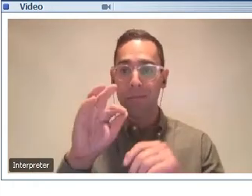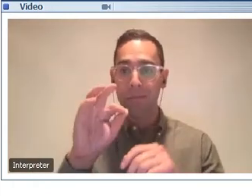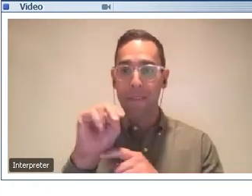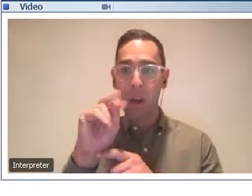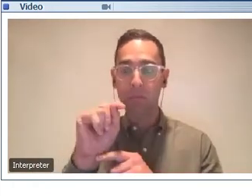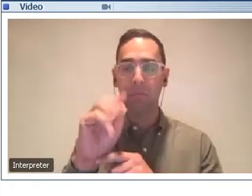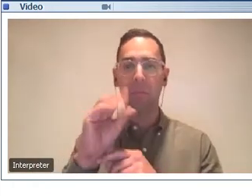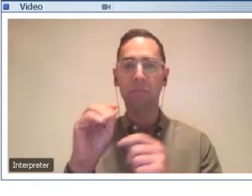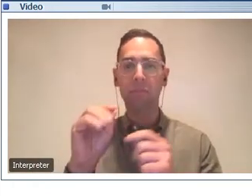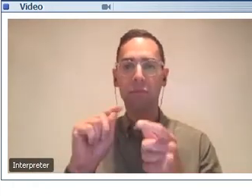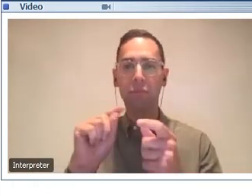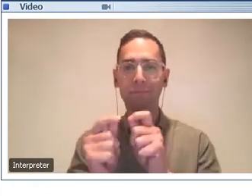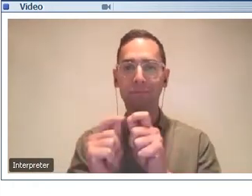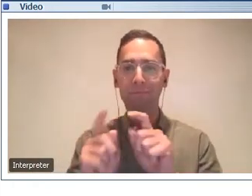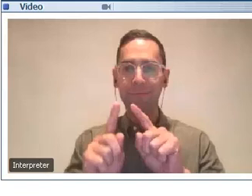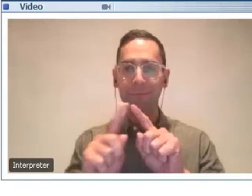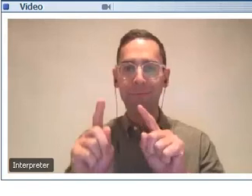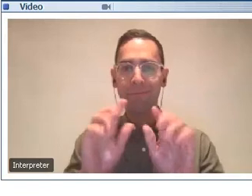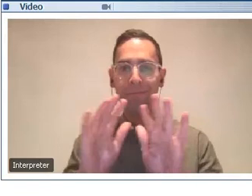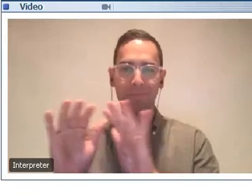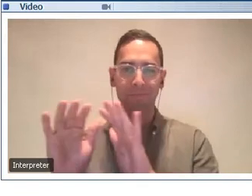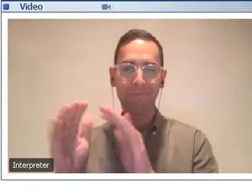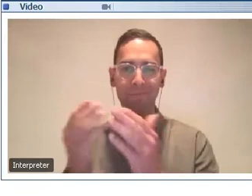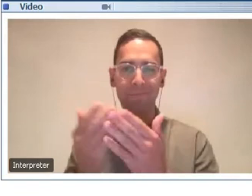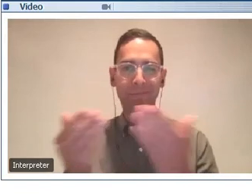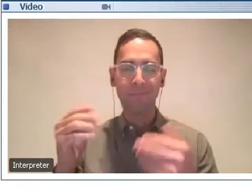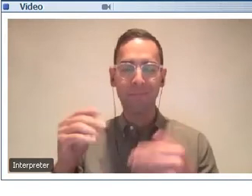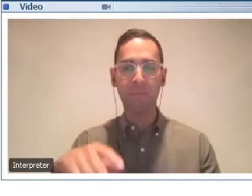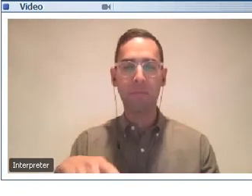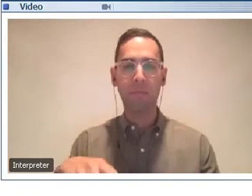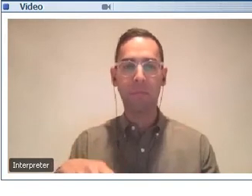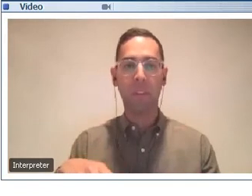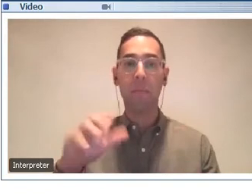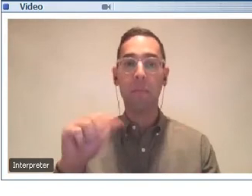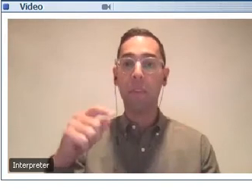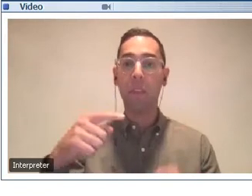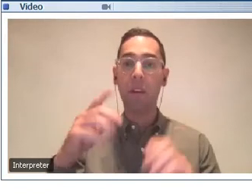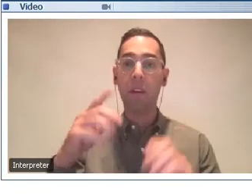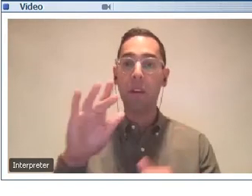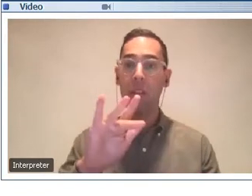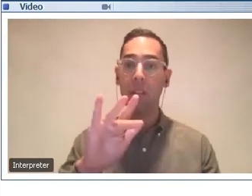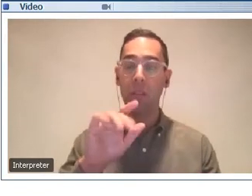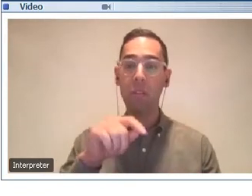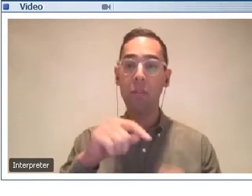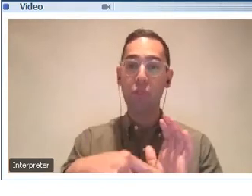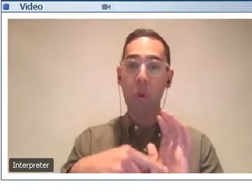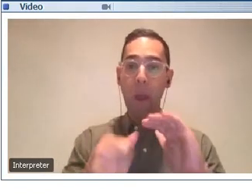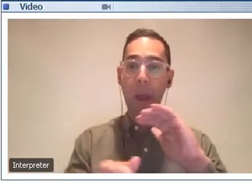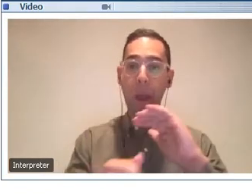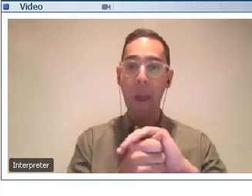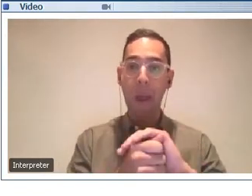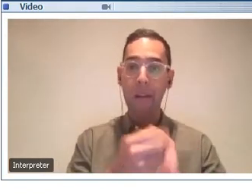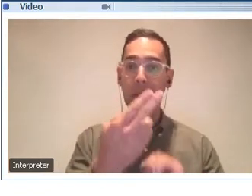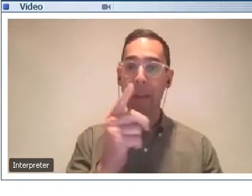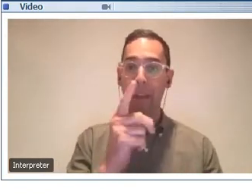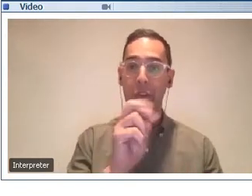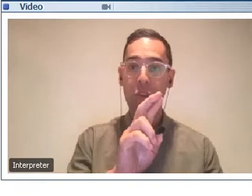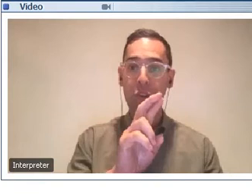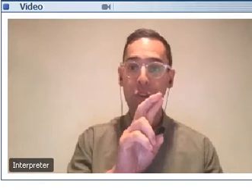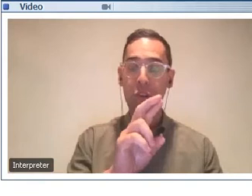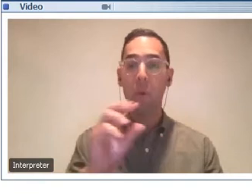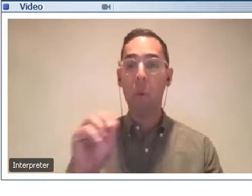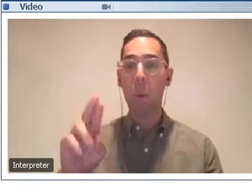in a couple of ways. You can use the Show Hide Header and Show Hide Chat buttons at the bottom to